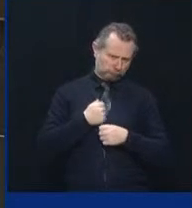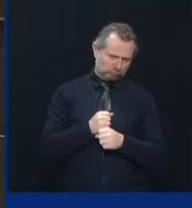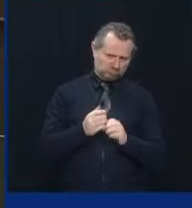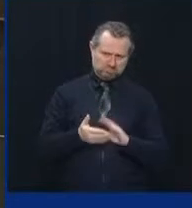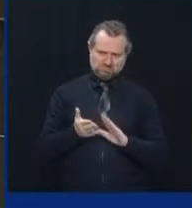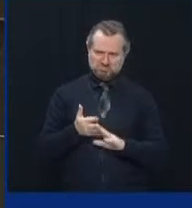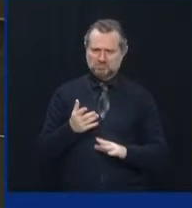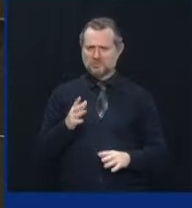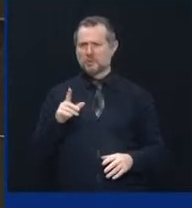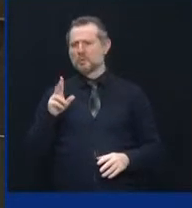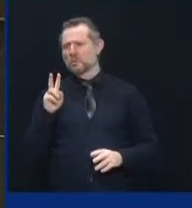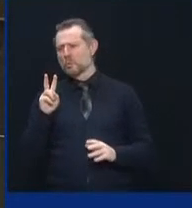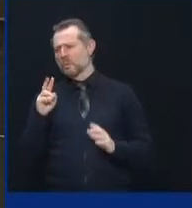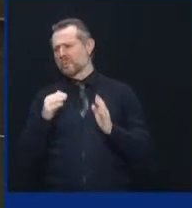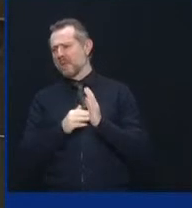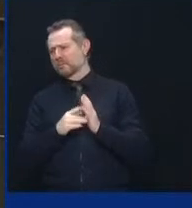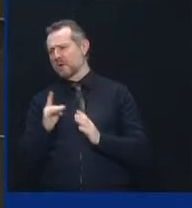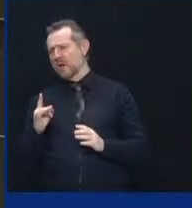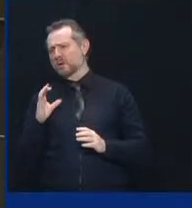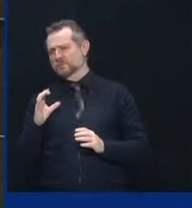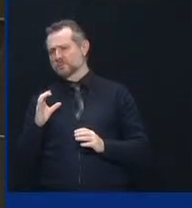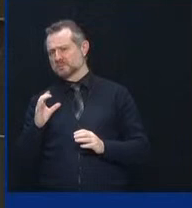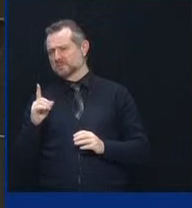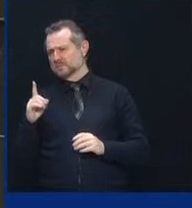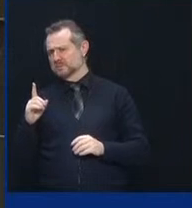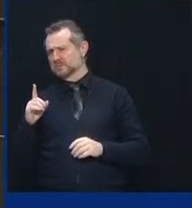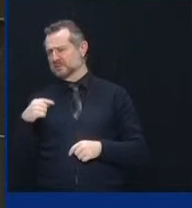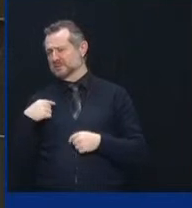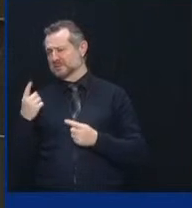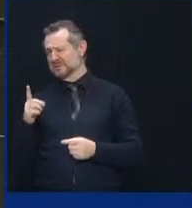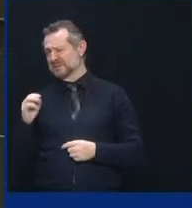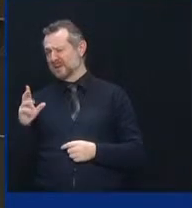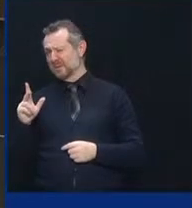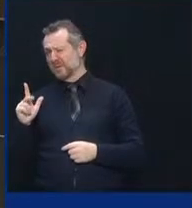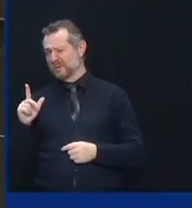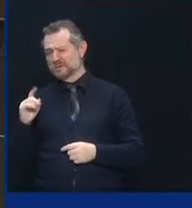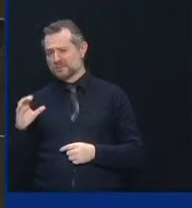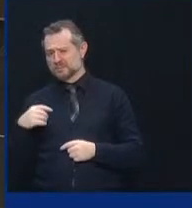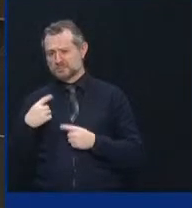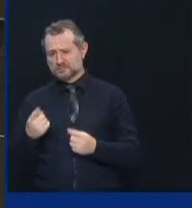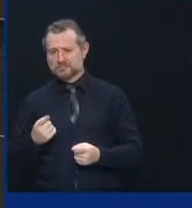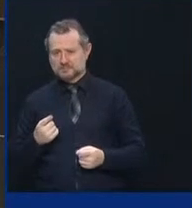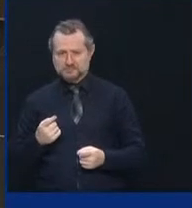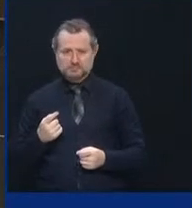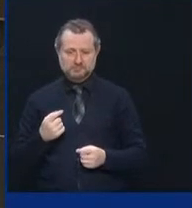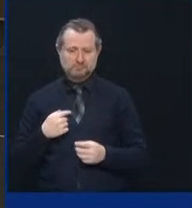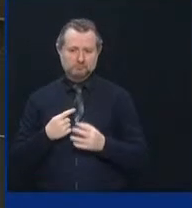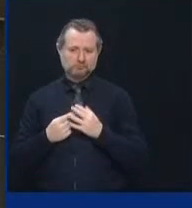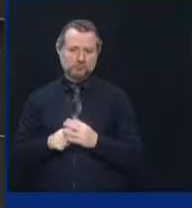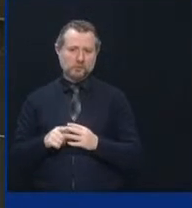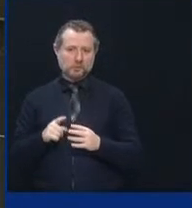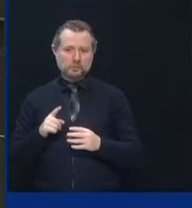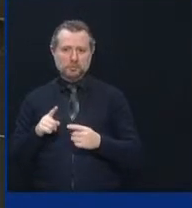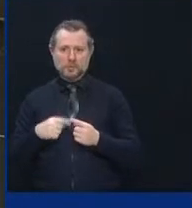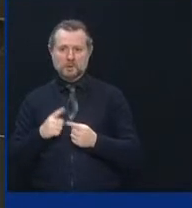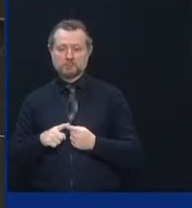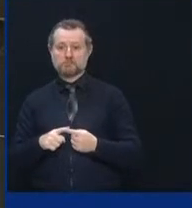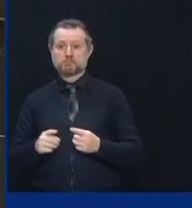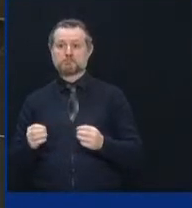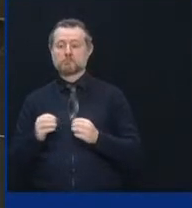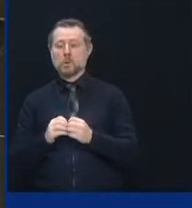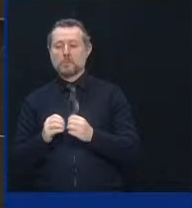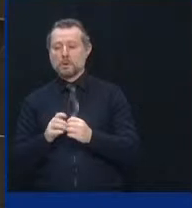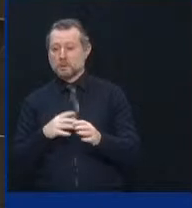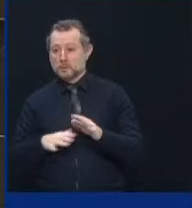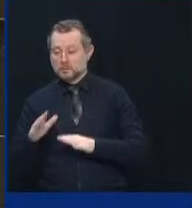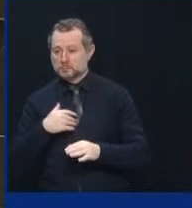December 23rd, actually. We were running before that, but since December when this was picked up more. Great. Next question, operator.